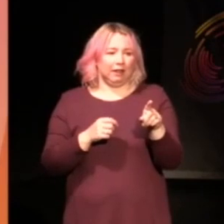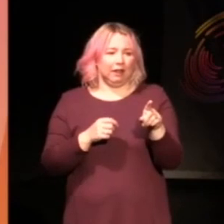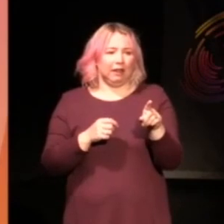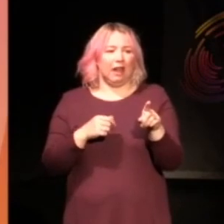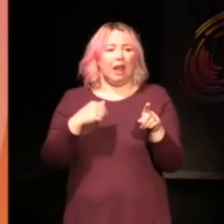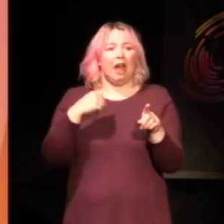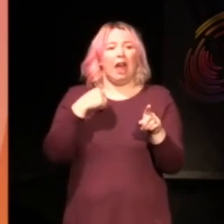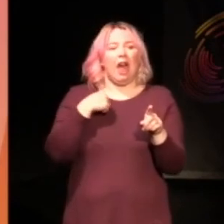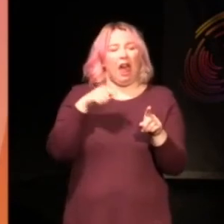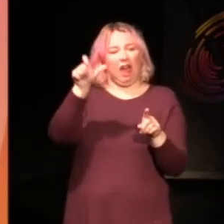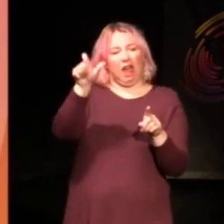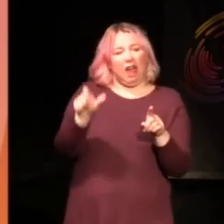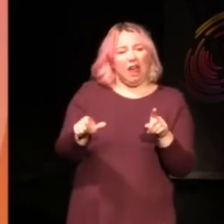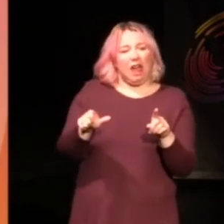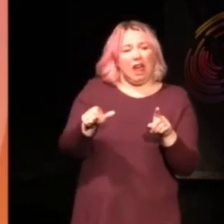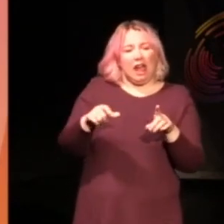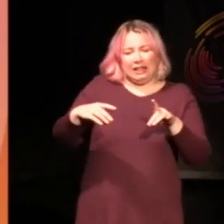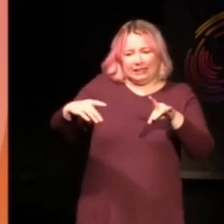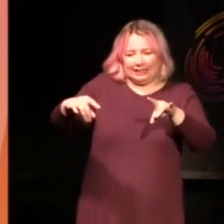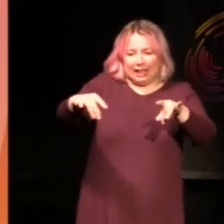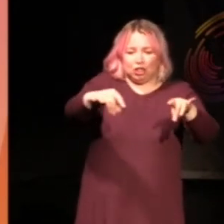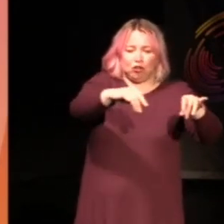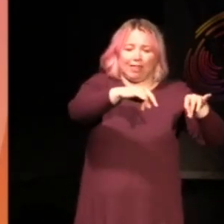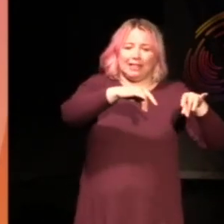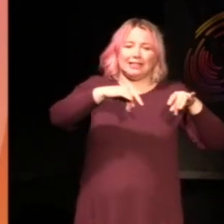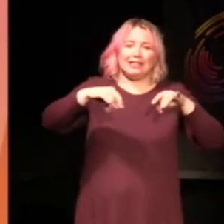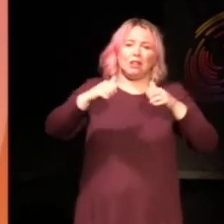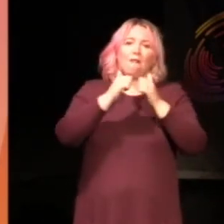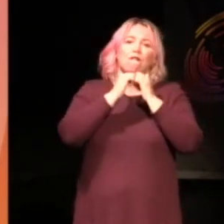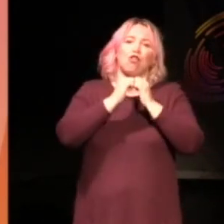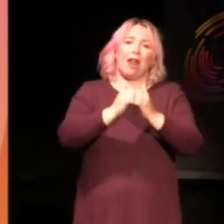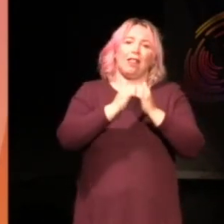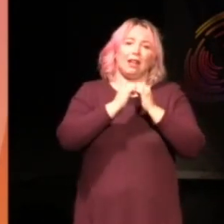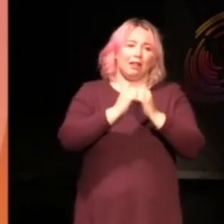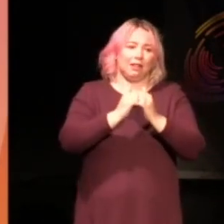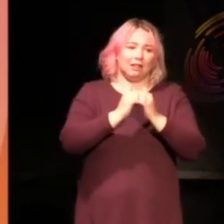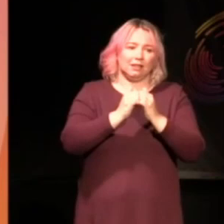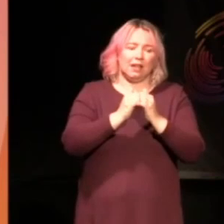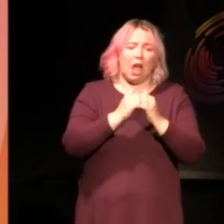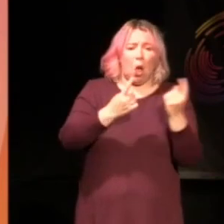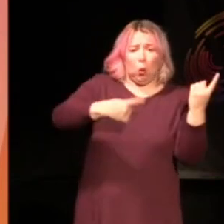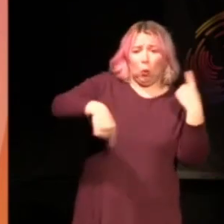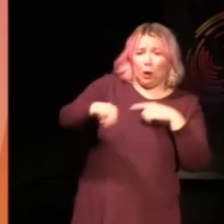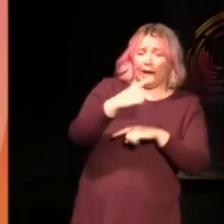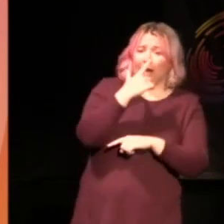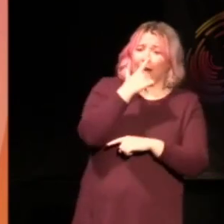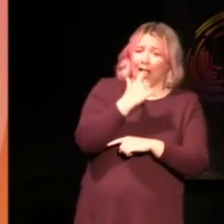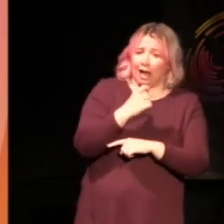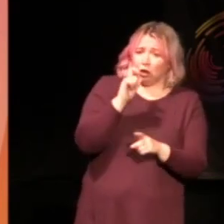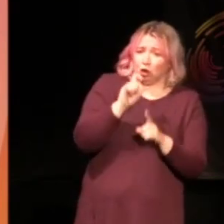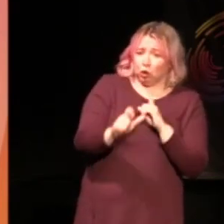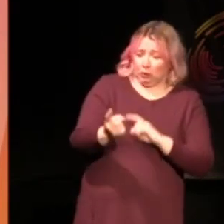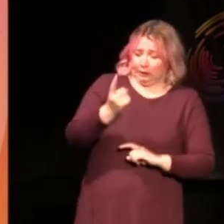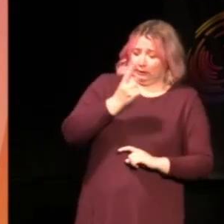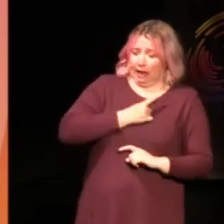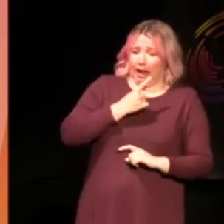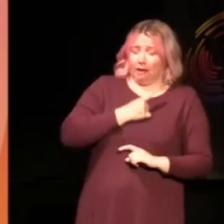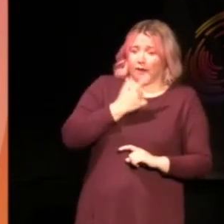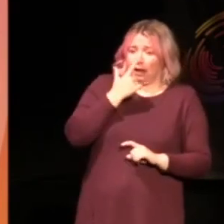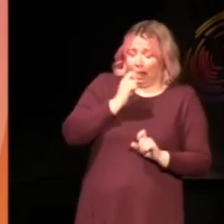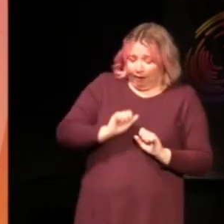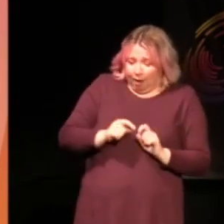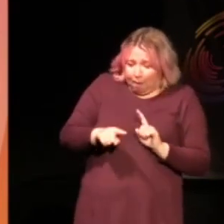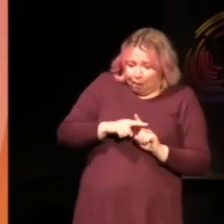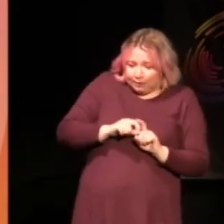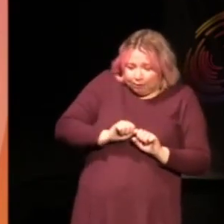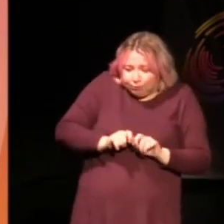about scattering the seams of friendliness. What do you think are the small acts that we can do in our lives that make a difference?